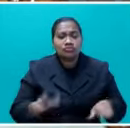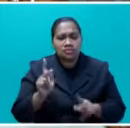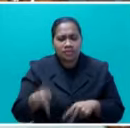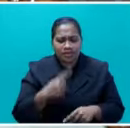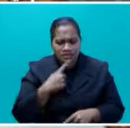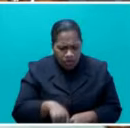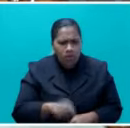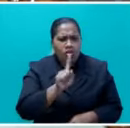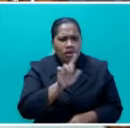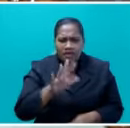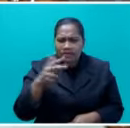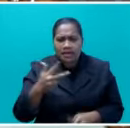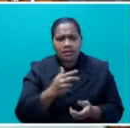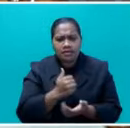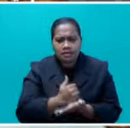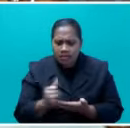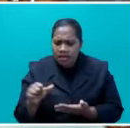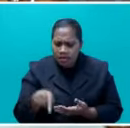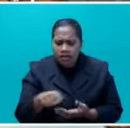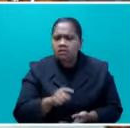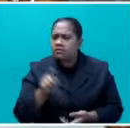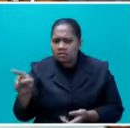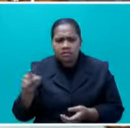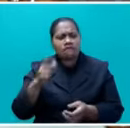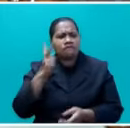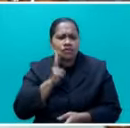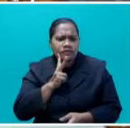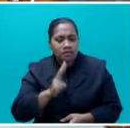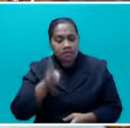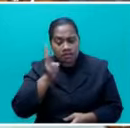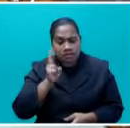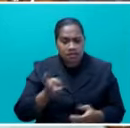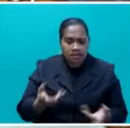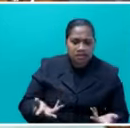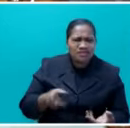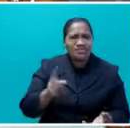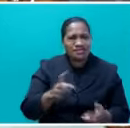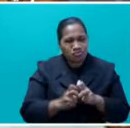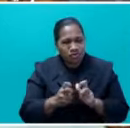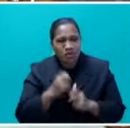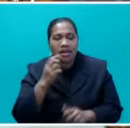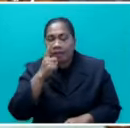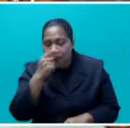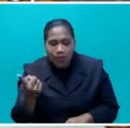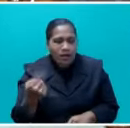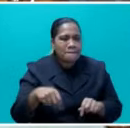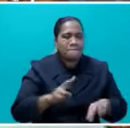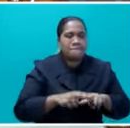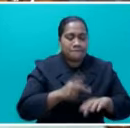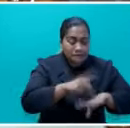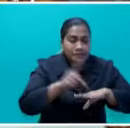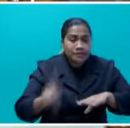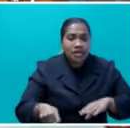Vodafone. Again, a major goof up. See, this is the problem when people come to this parliament with